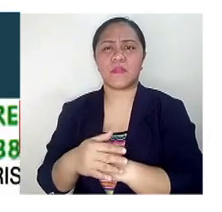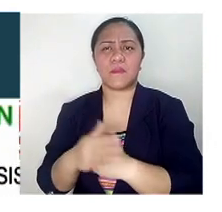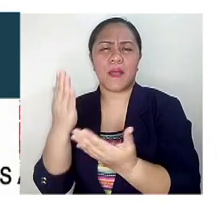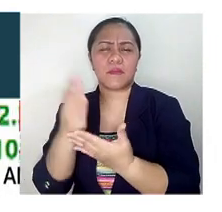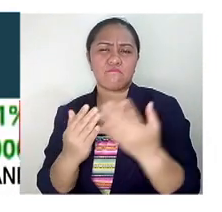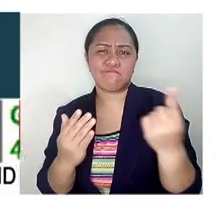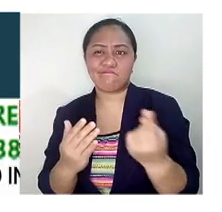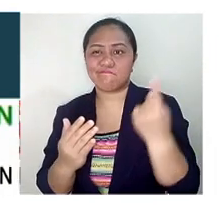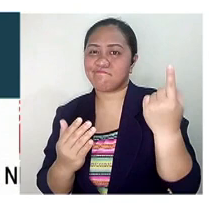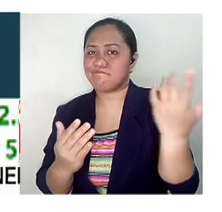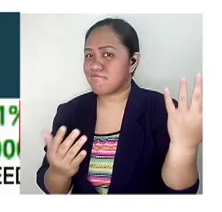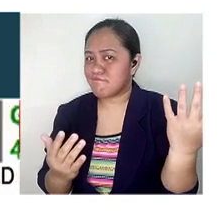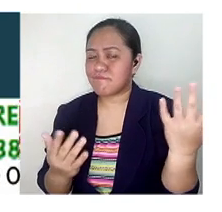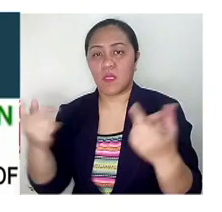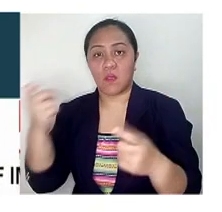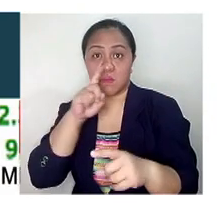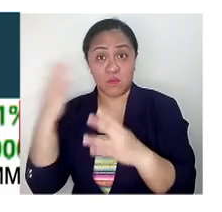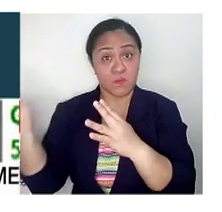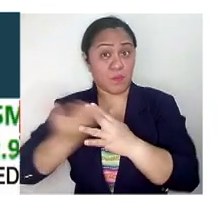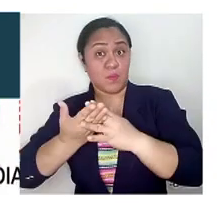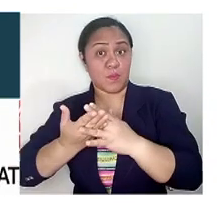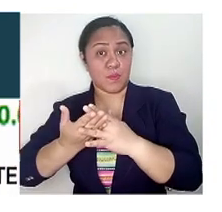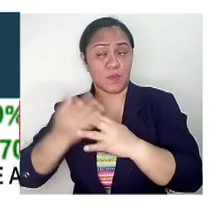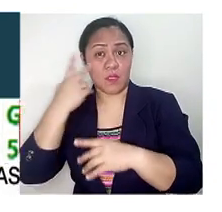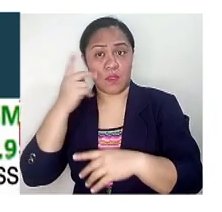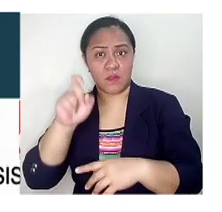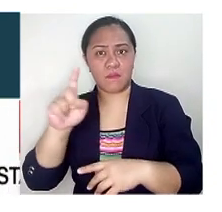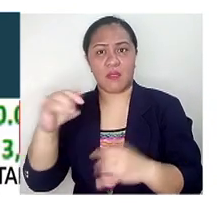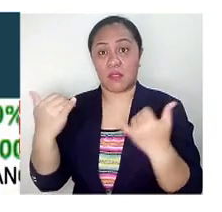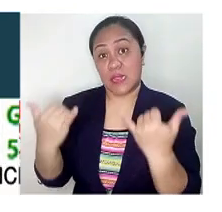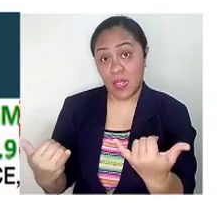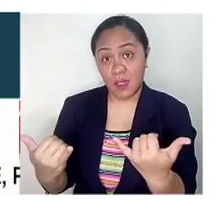something could have intervened. But yet here we are, and